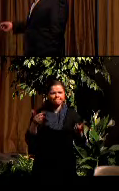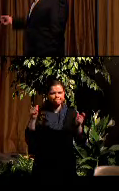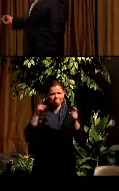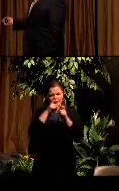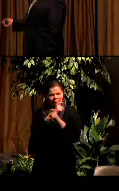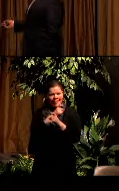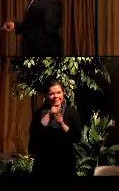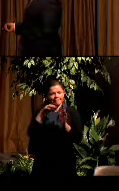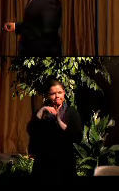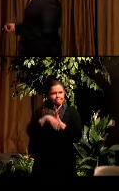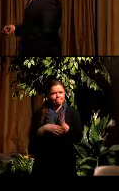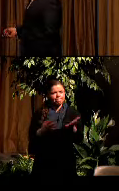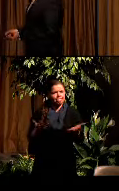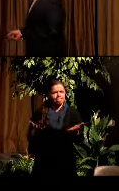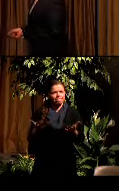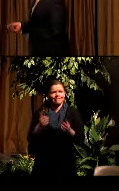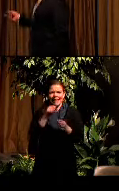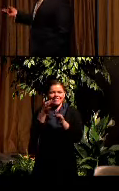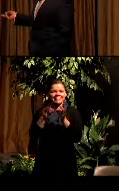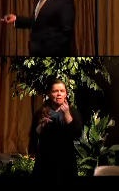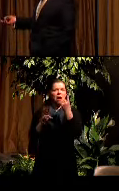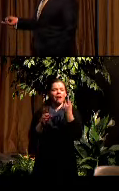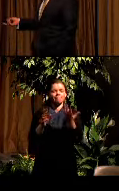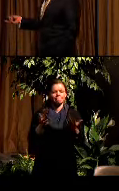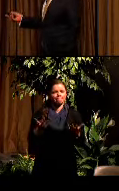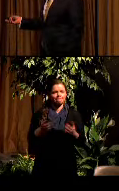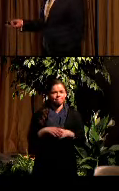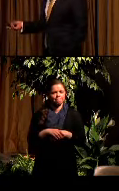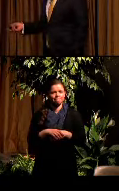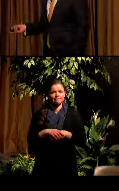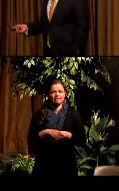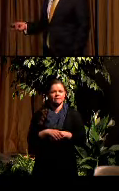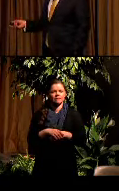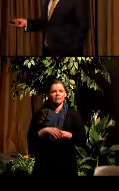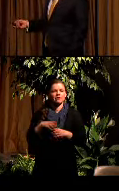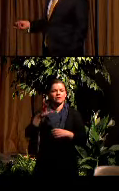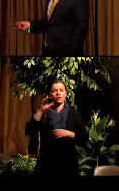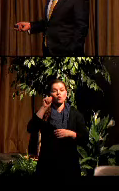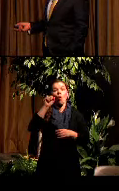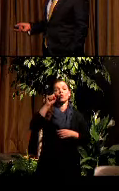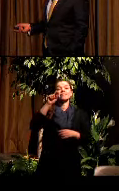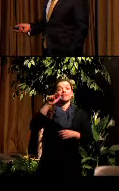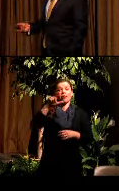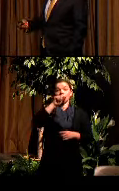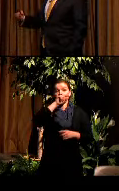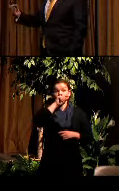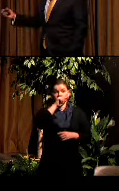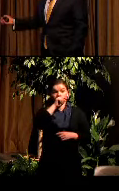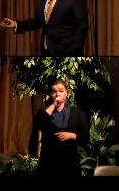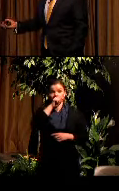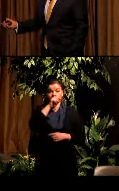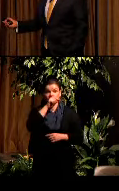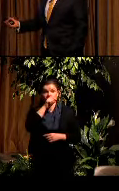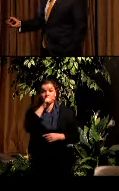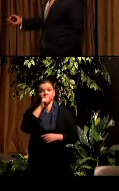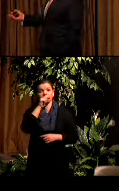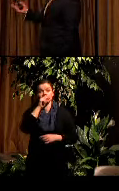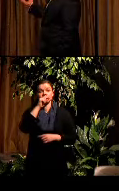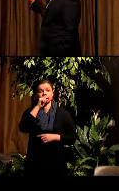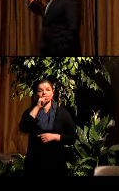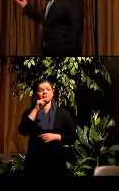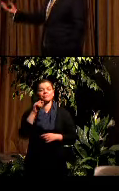Now, we can also look at coastal species. And in many cases, coastal species have responded positively. Just like with wetland